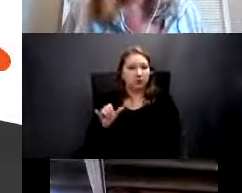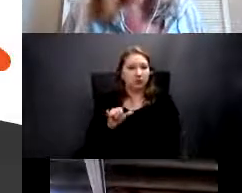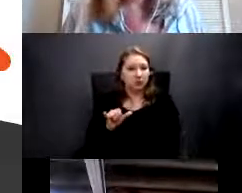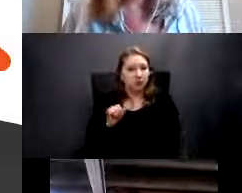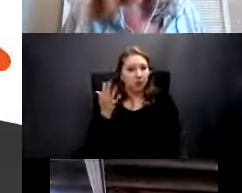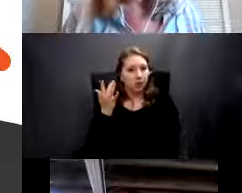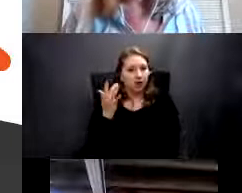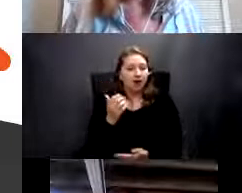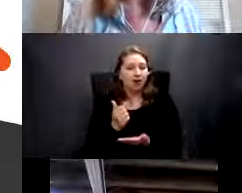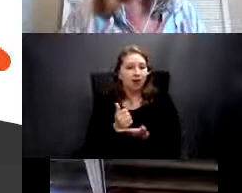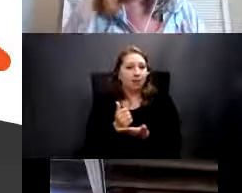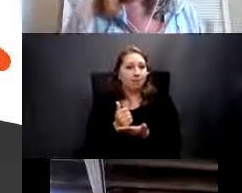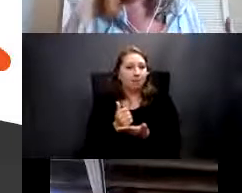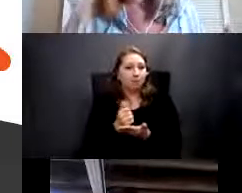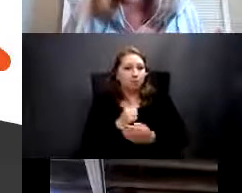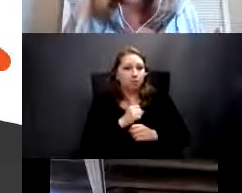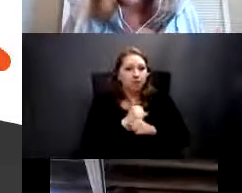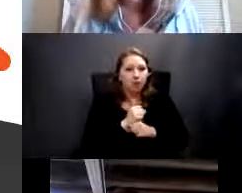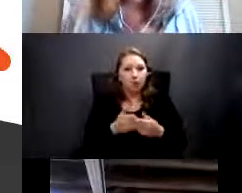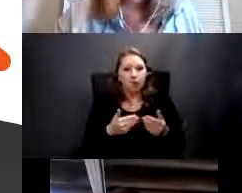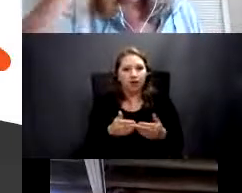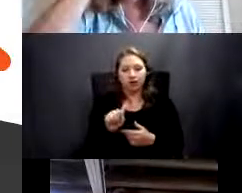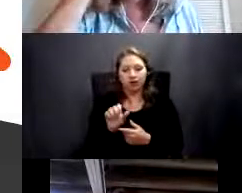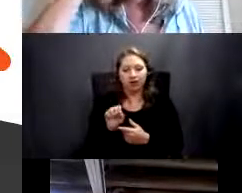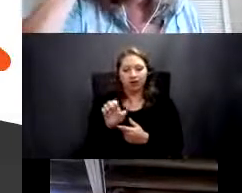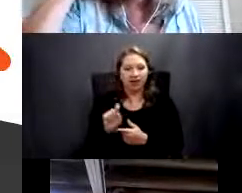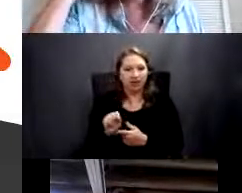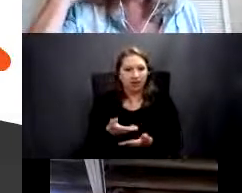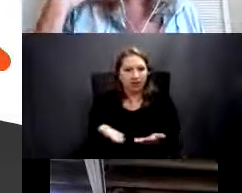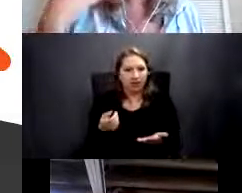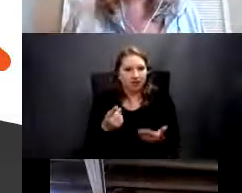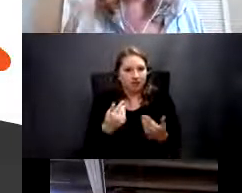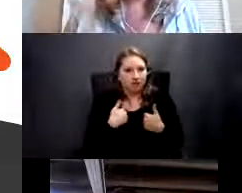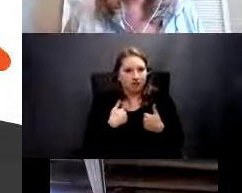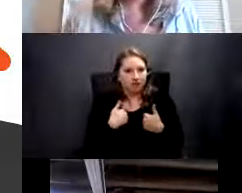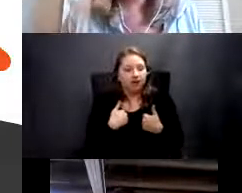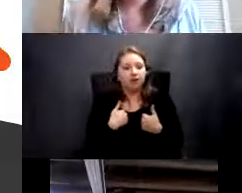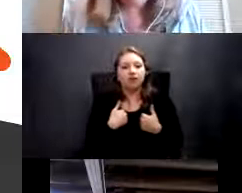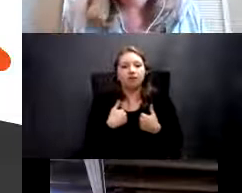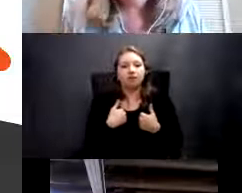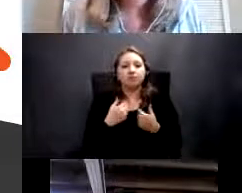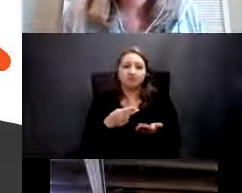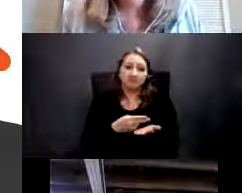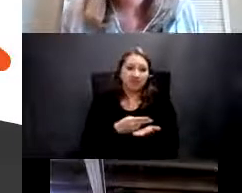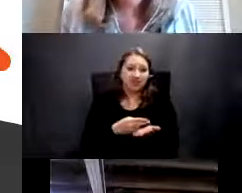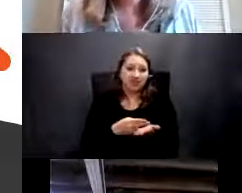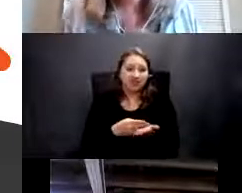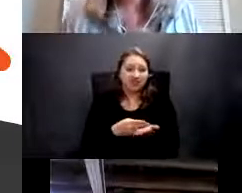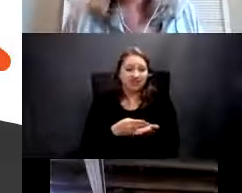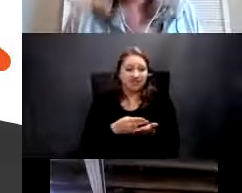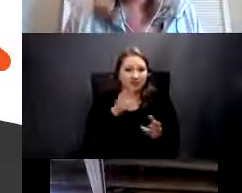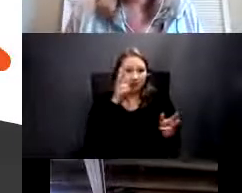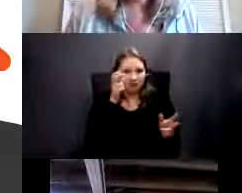to protect whatever assets you have. And I honestly have heard